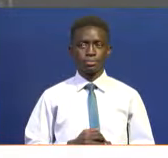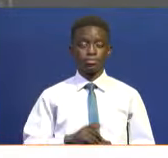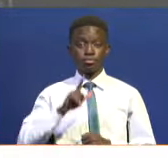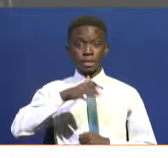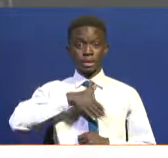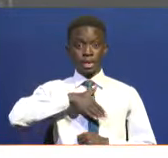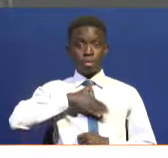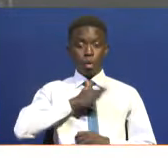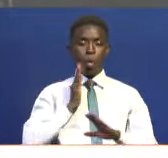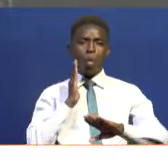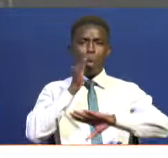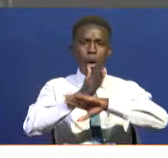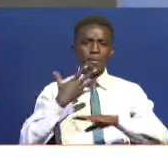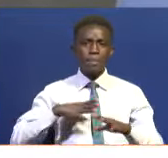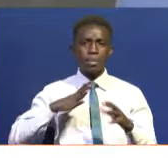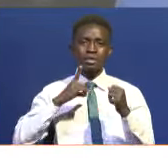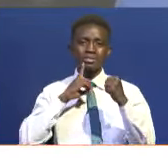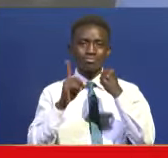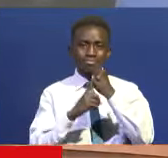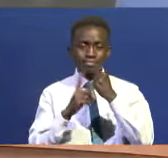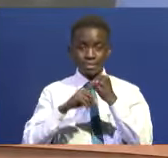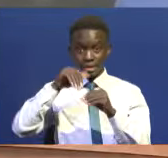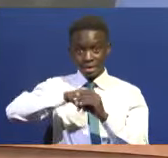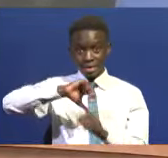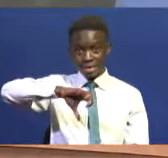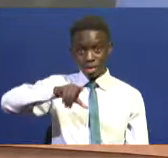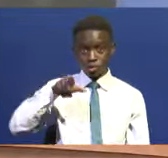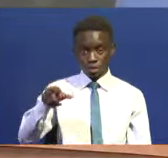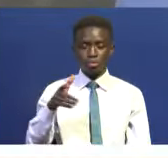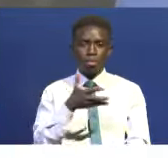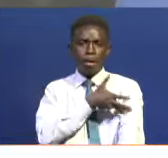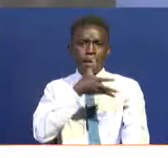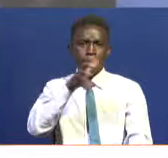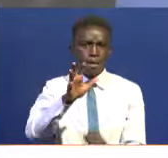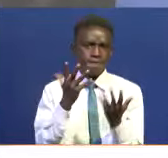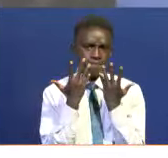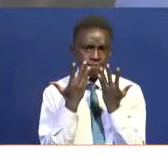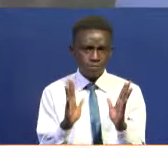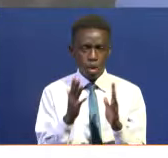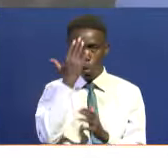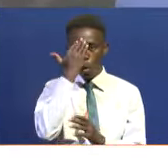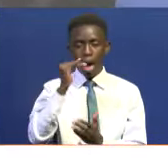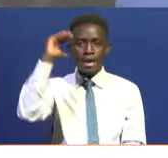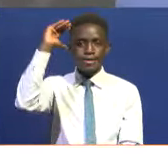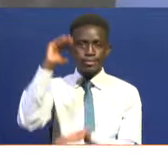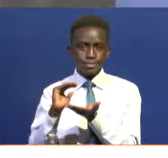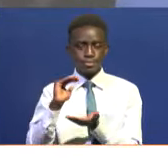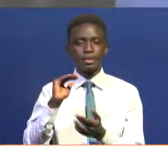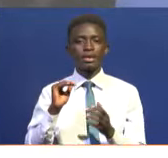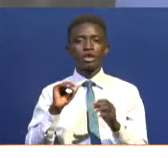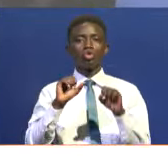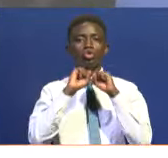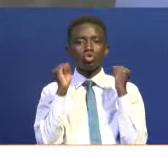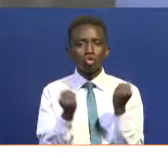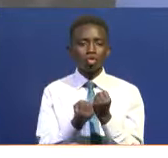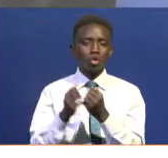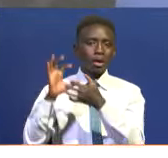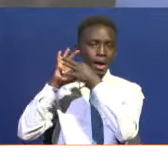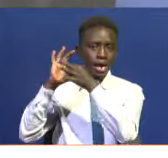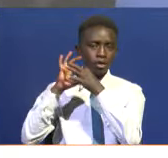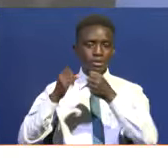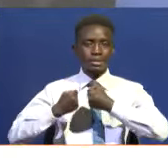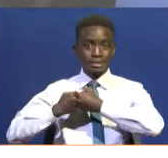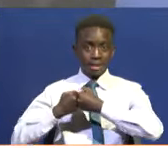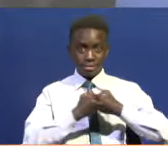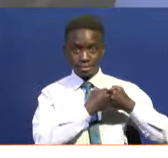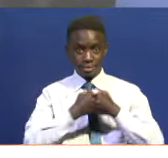Samburu, over 600 people in the county have been empowered on reduction of socio-cultural challenges in the county. The